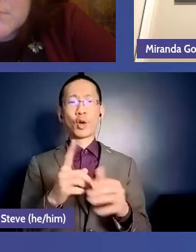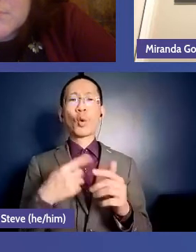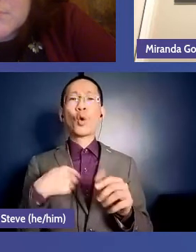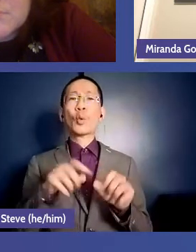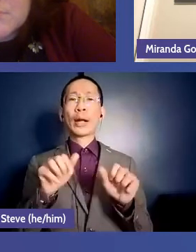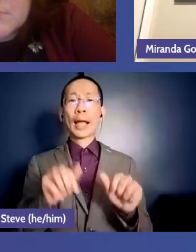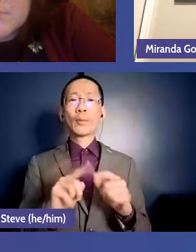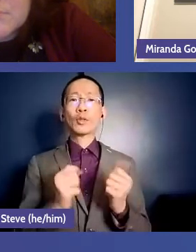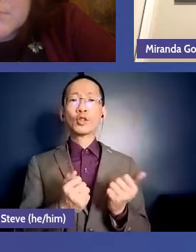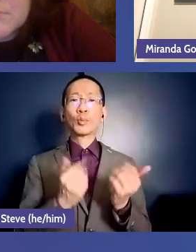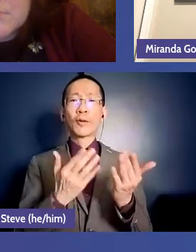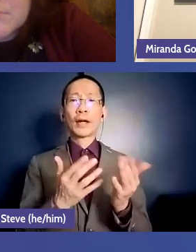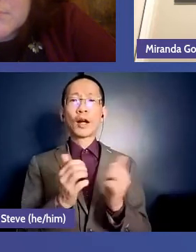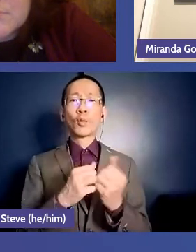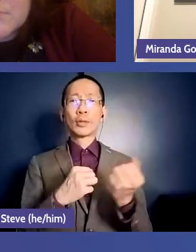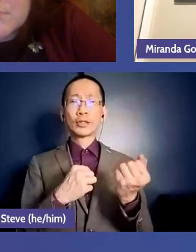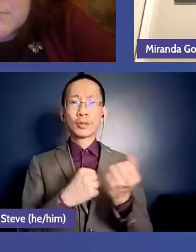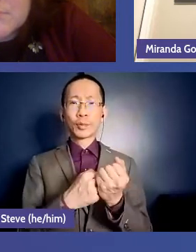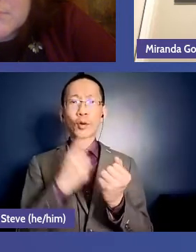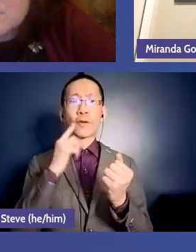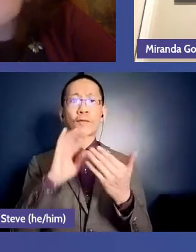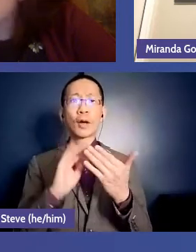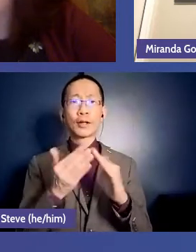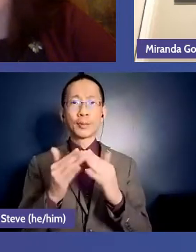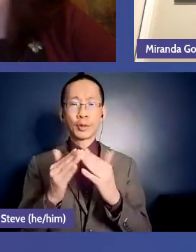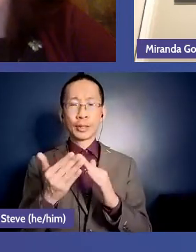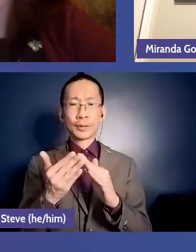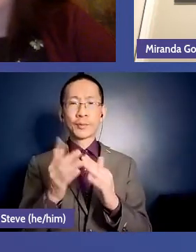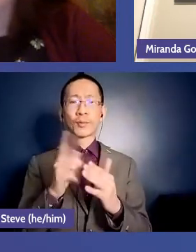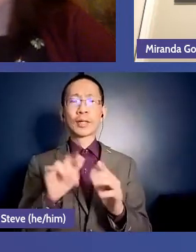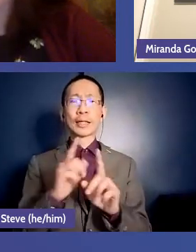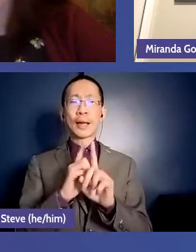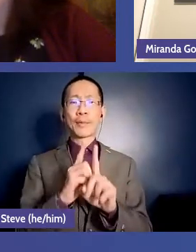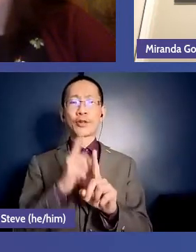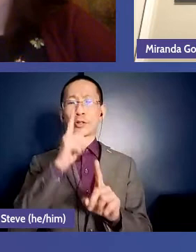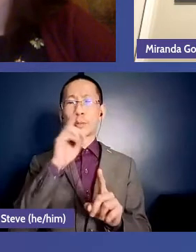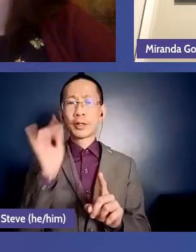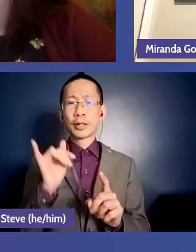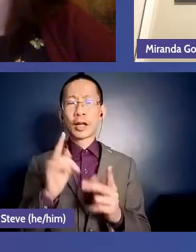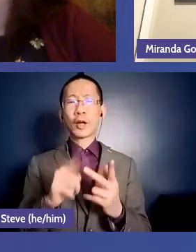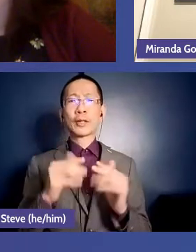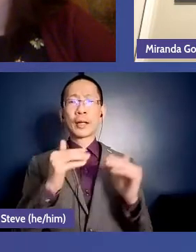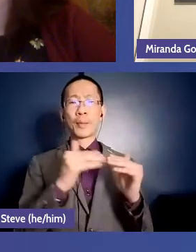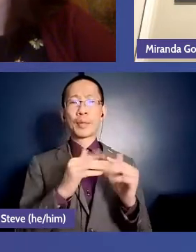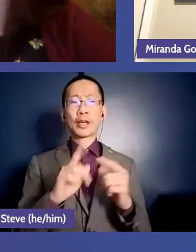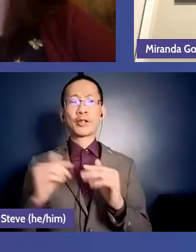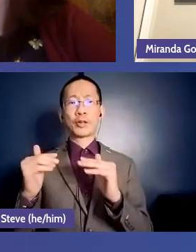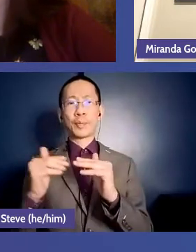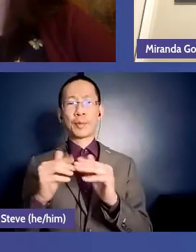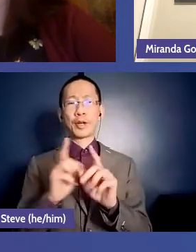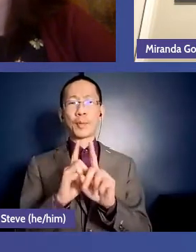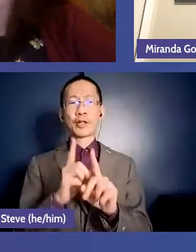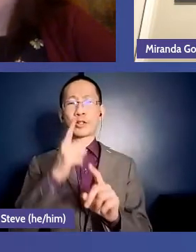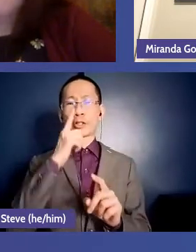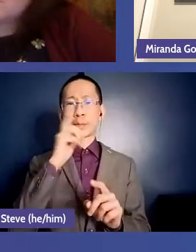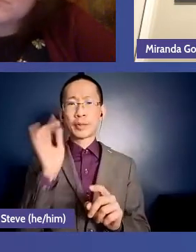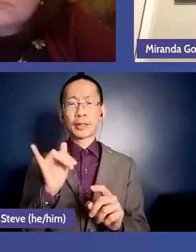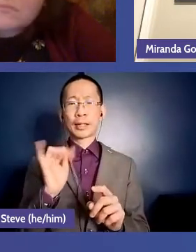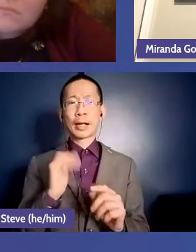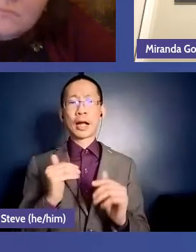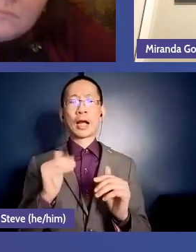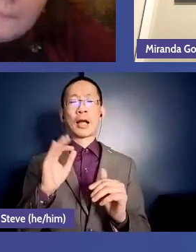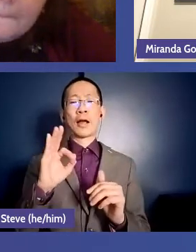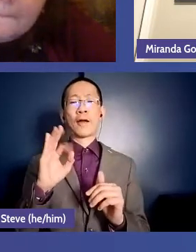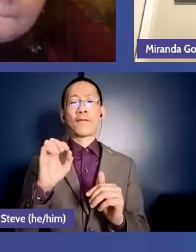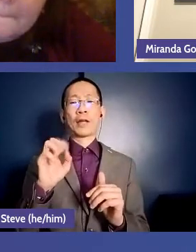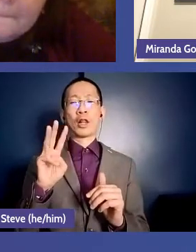to provide in terms of support for a community? And what does that mentorship look like? And what does that peer-to-peer mentorship look like? Our fellowships, we're